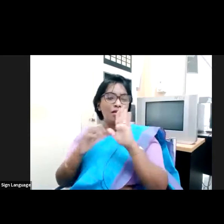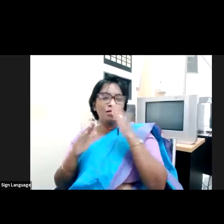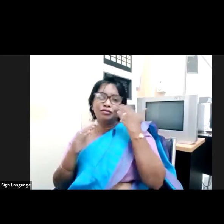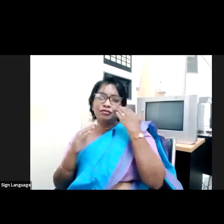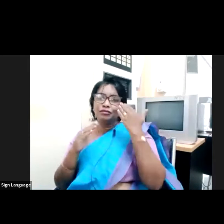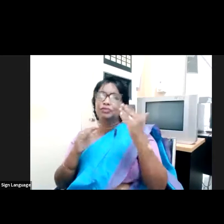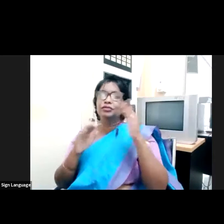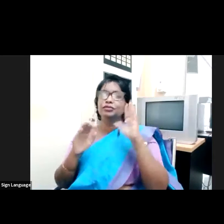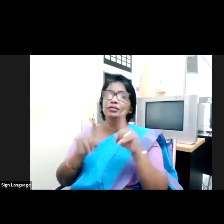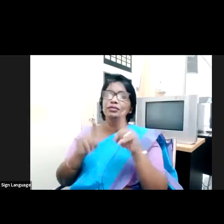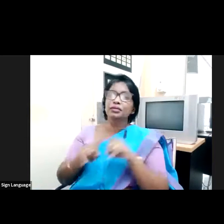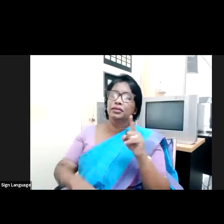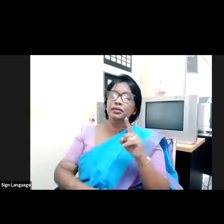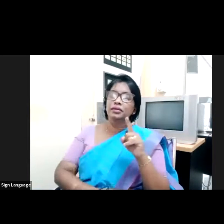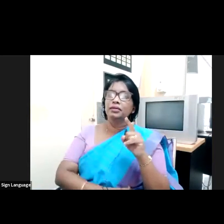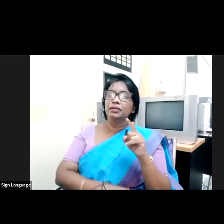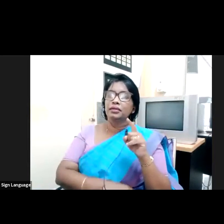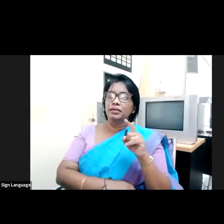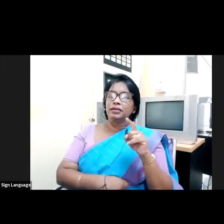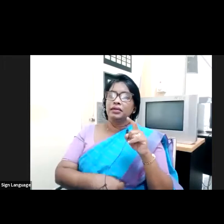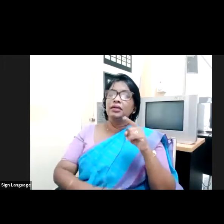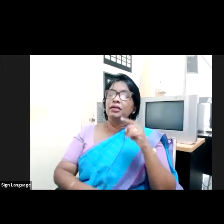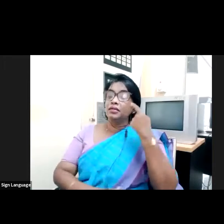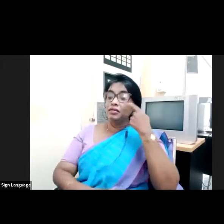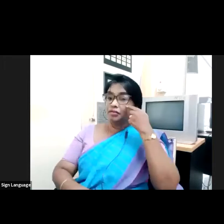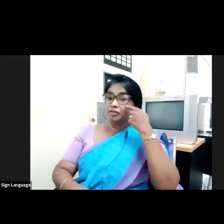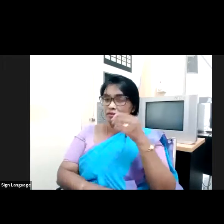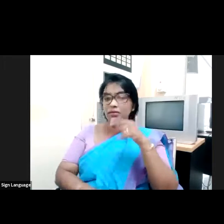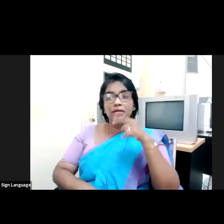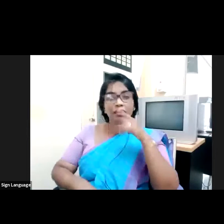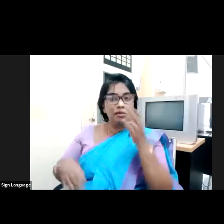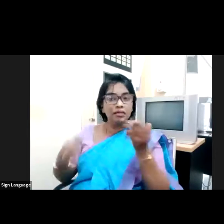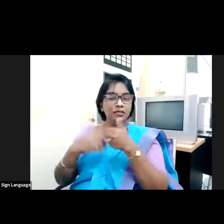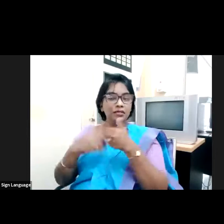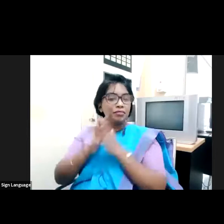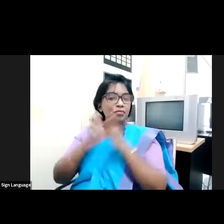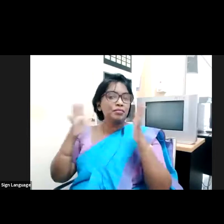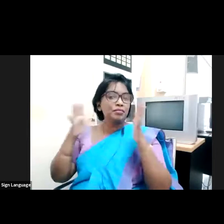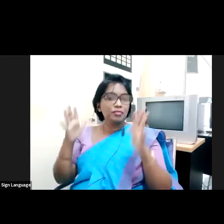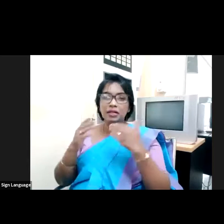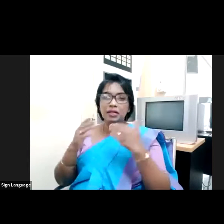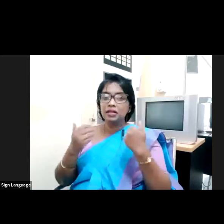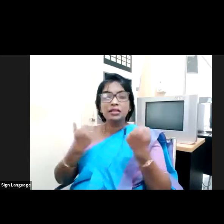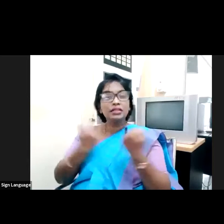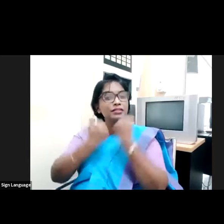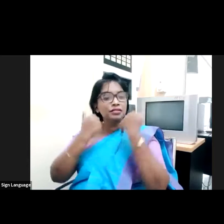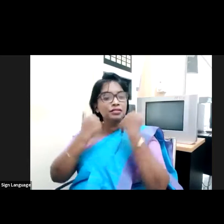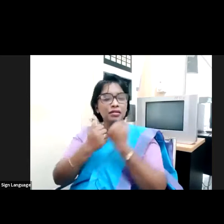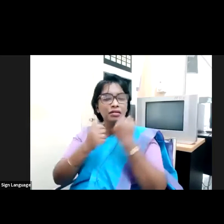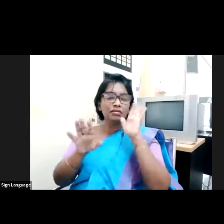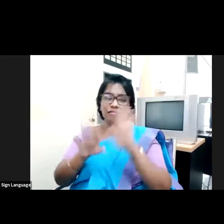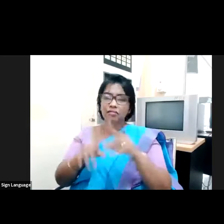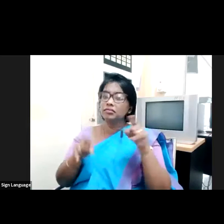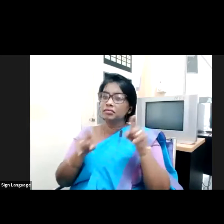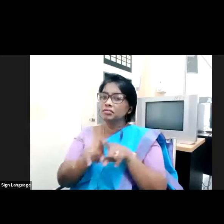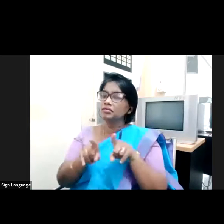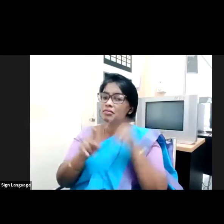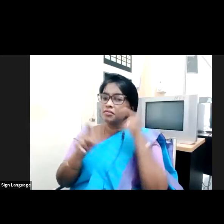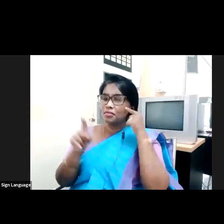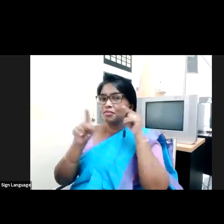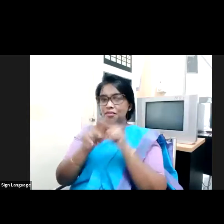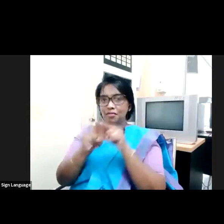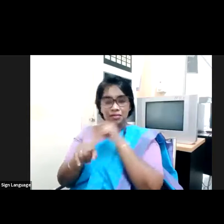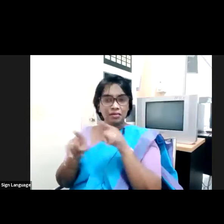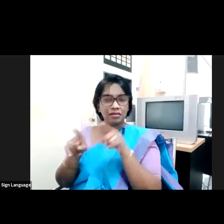of facing humongous challenges in this area. But as in many